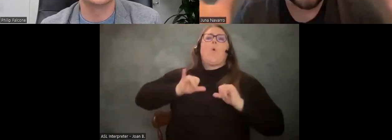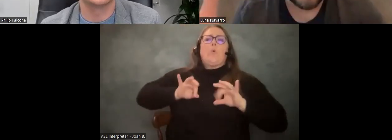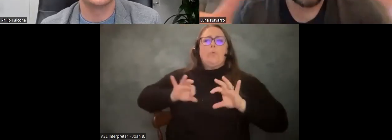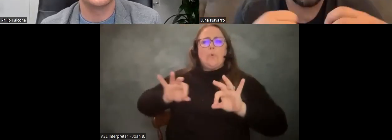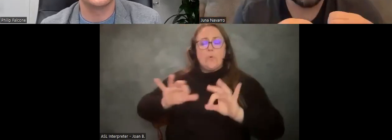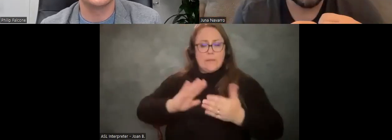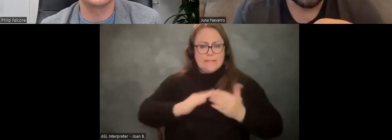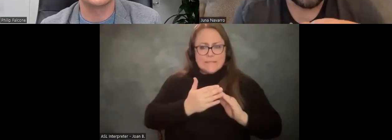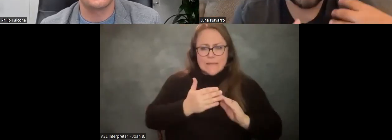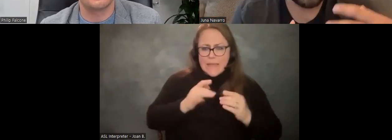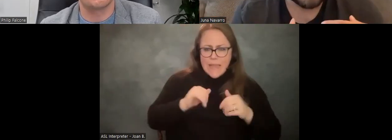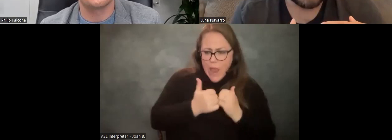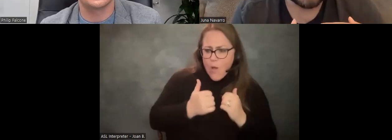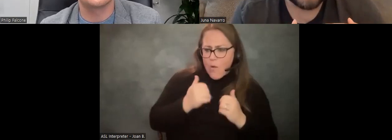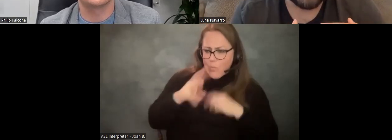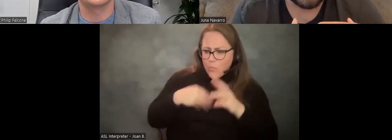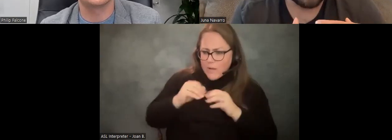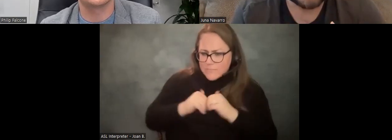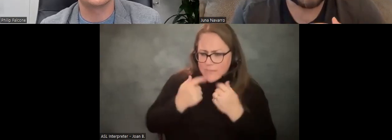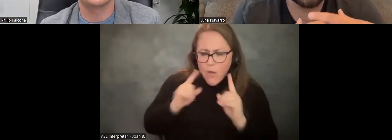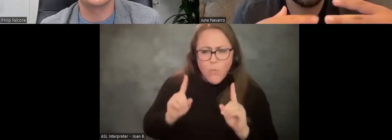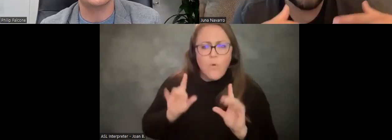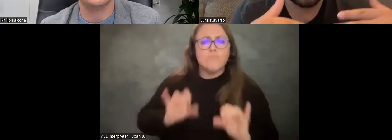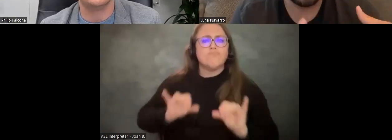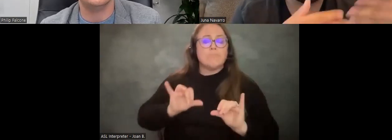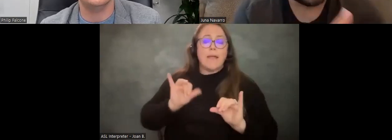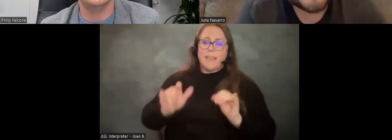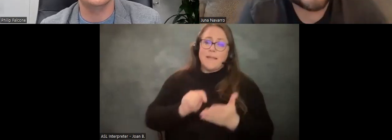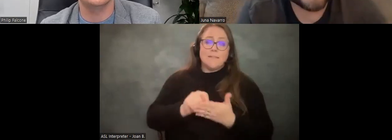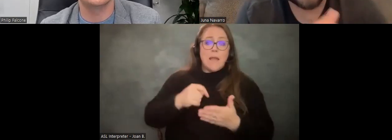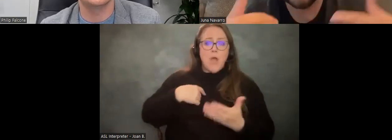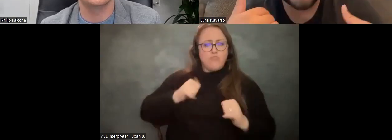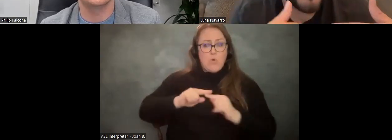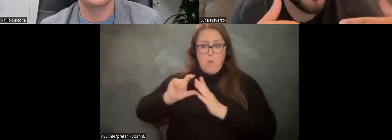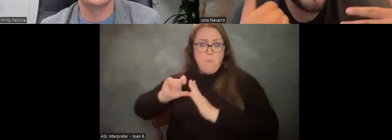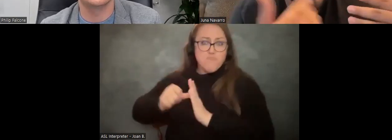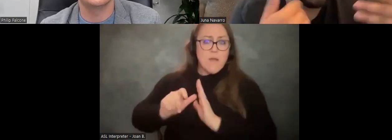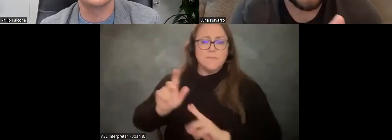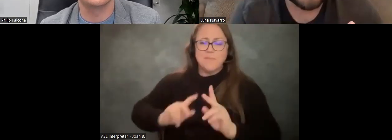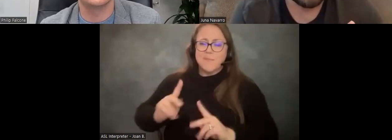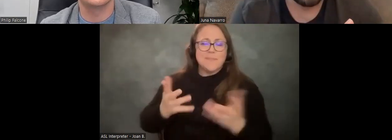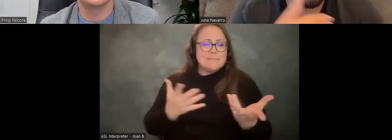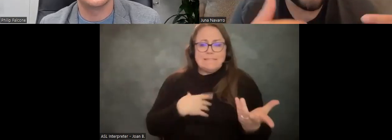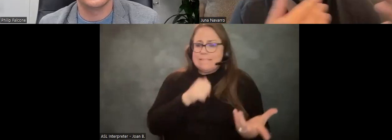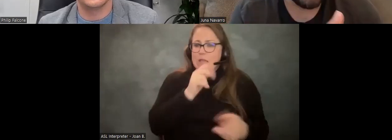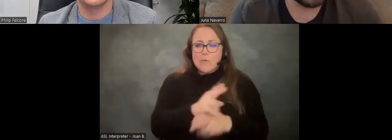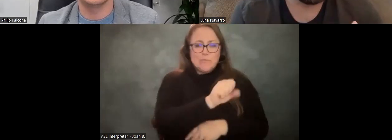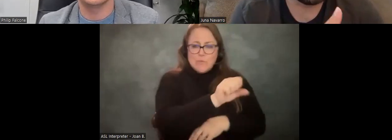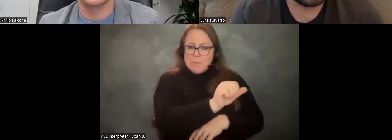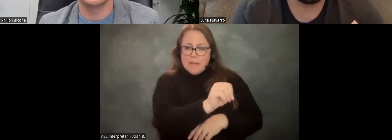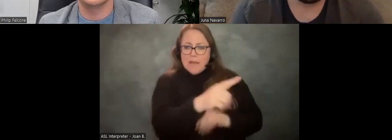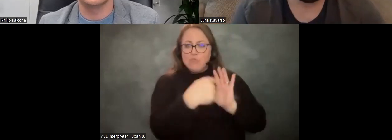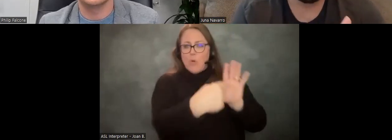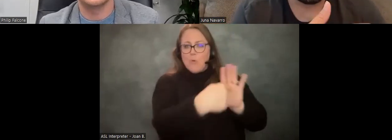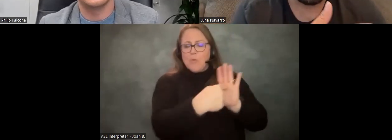How does the world work? So all these questions, I wasn't there no longer to impress anymore. It wasn't a social media campaign of my artwork.